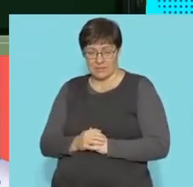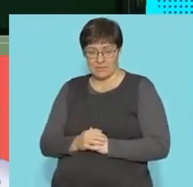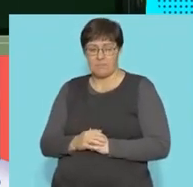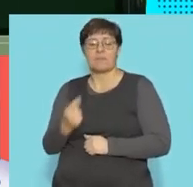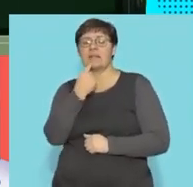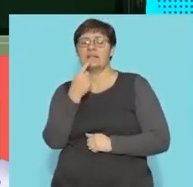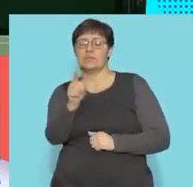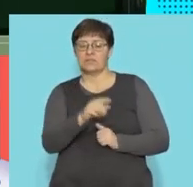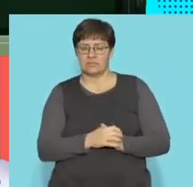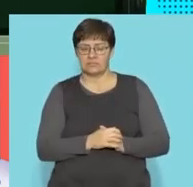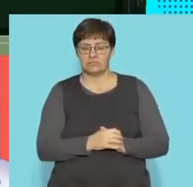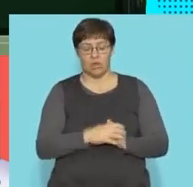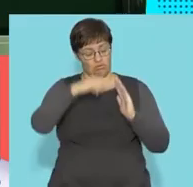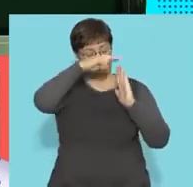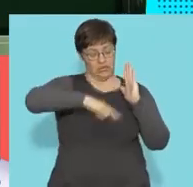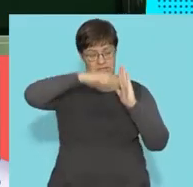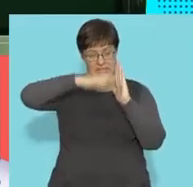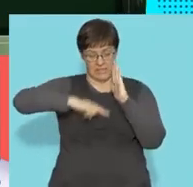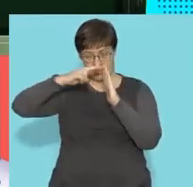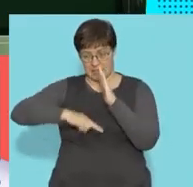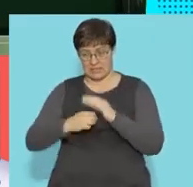say, read it.